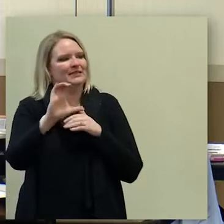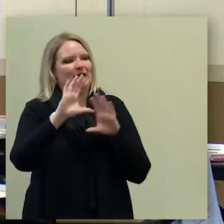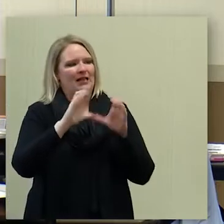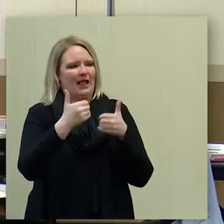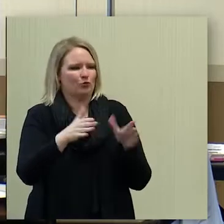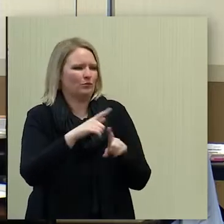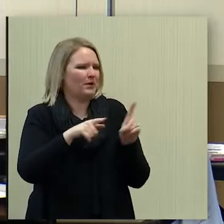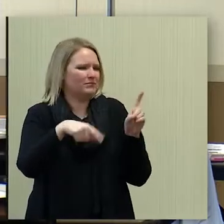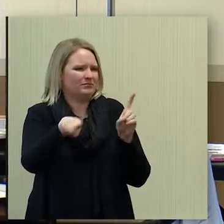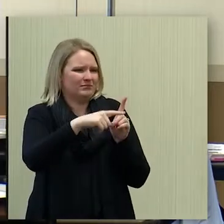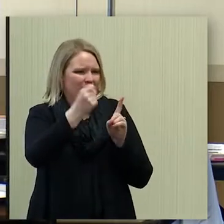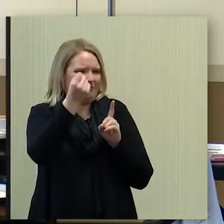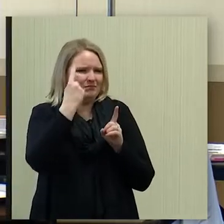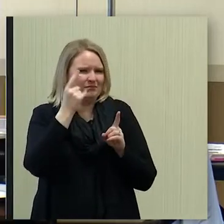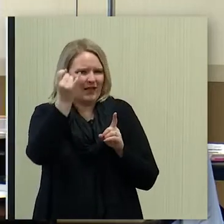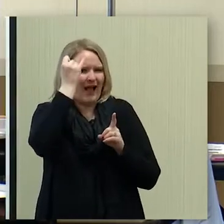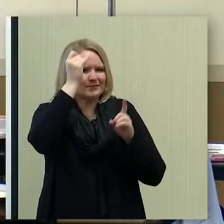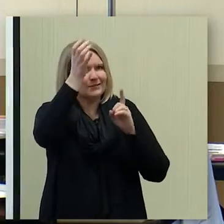Oops.